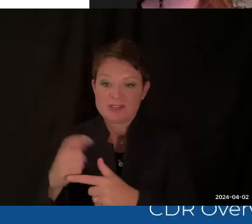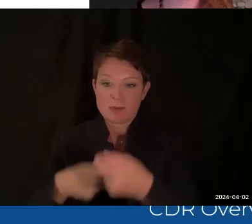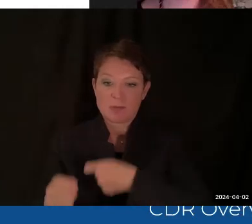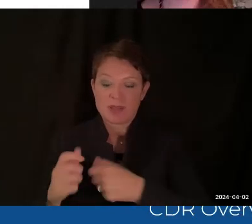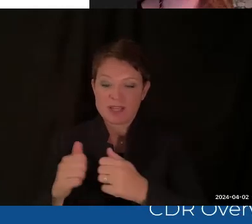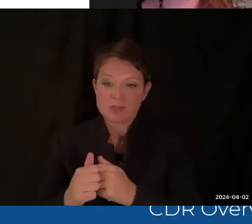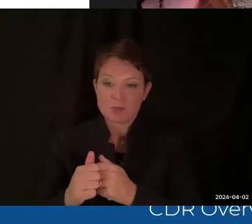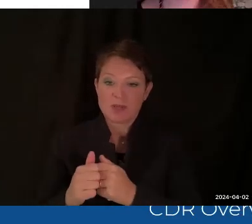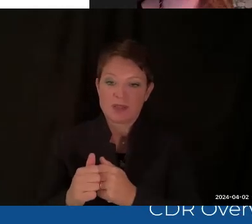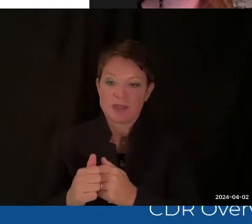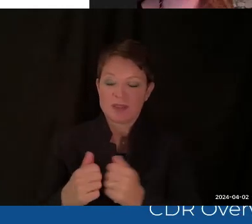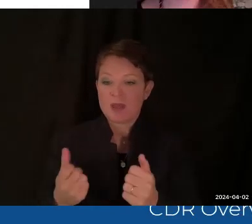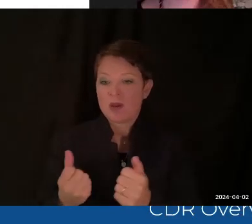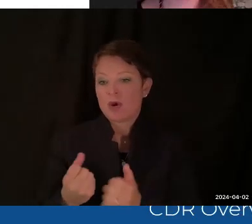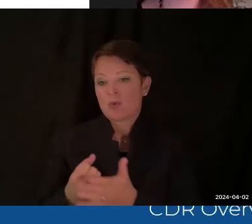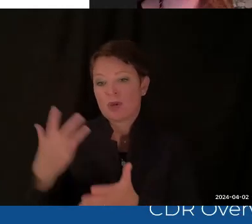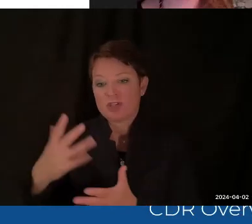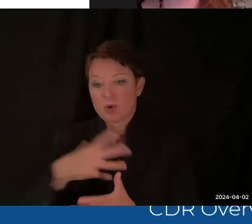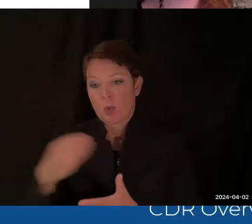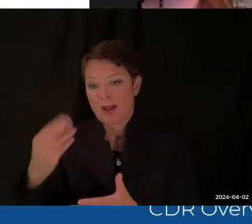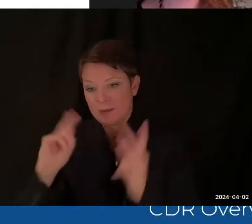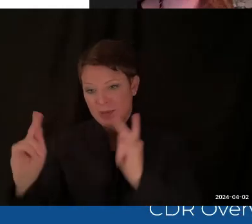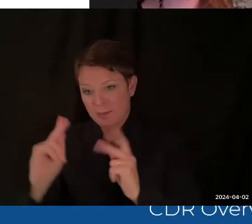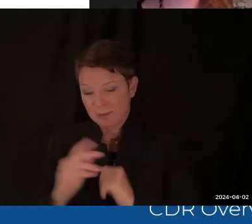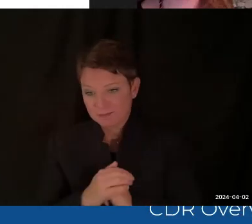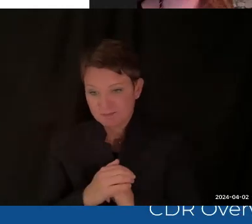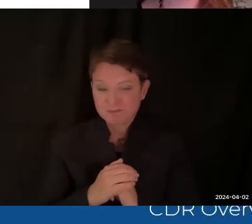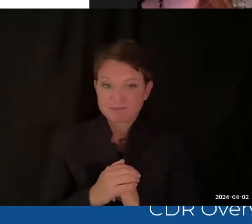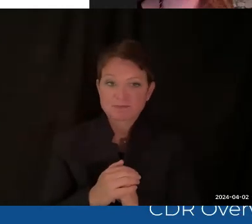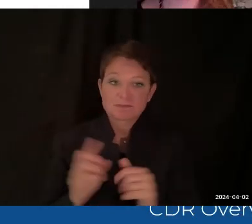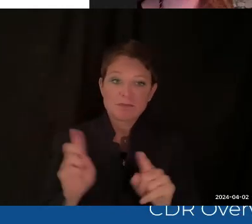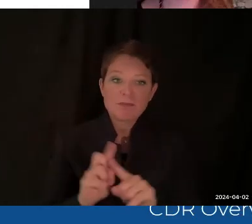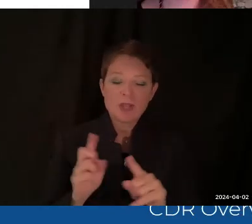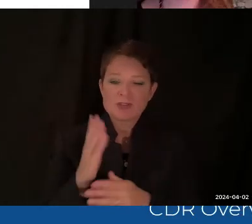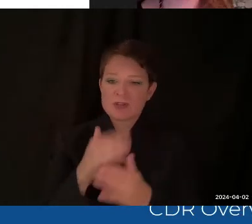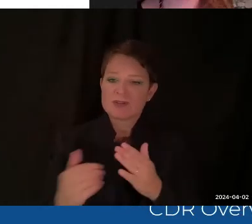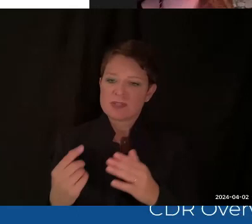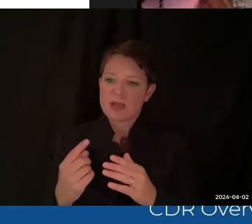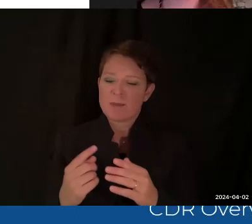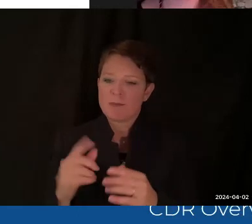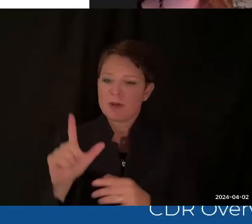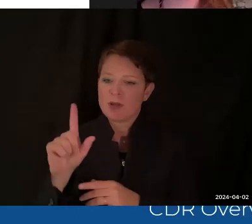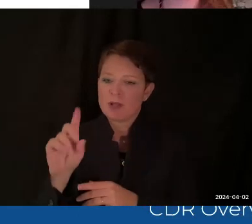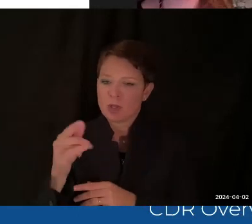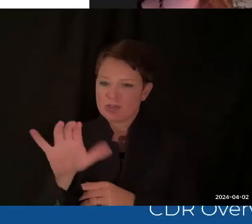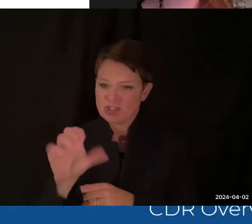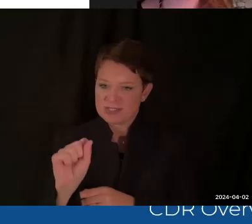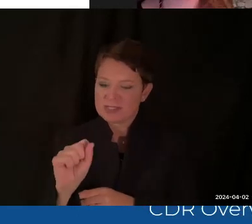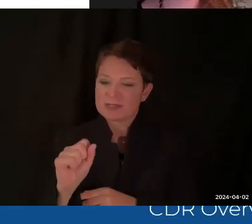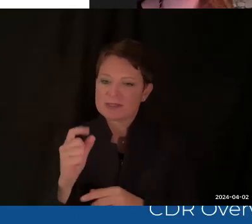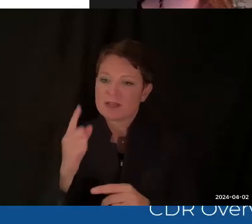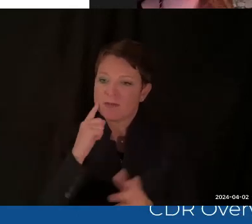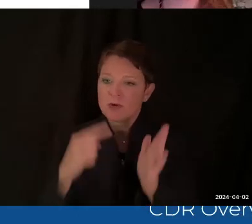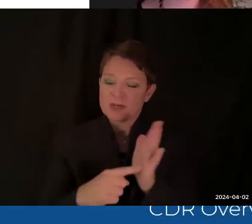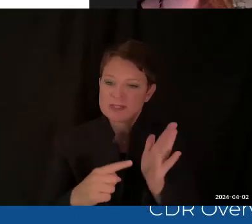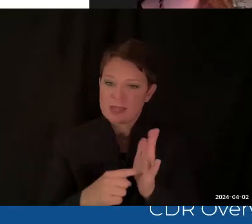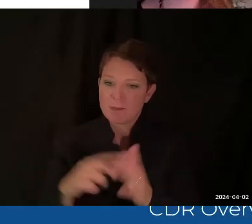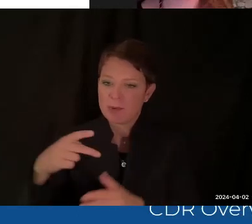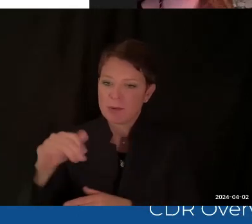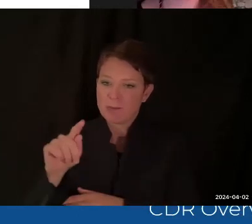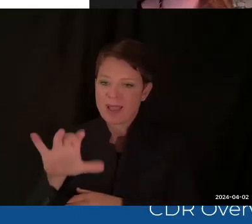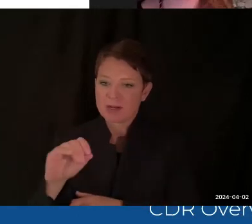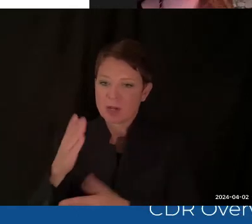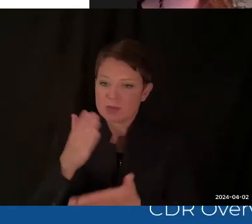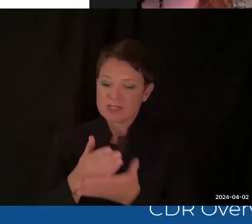by high-income white professionals. Additionally, there seems to be some practical logistics that are left out. For example, the PACO stop